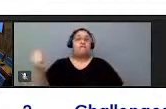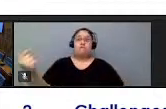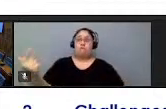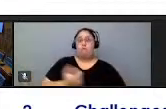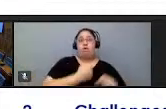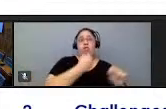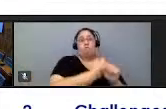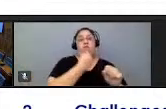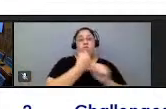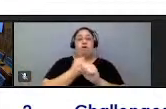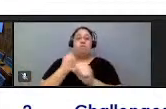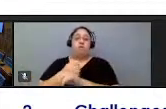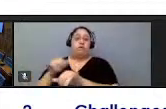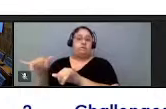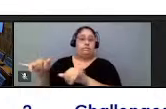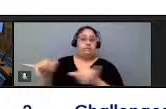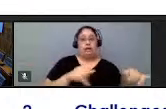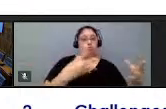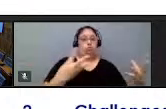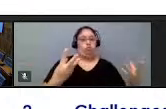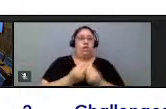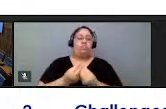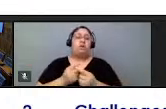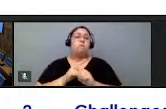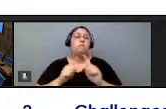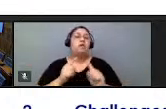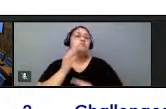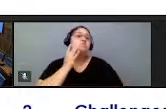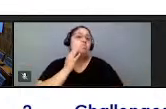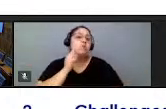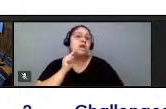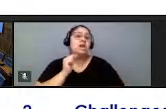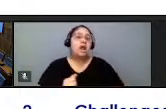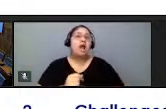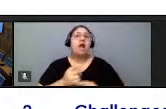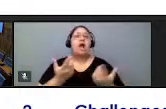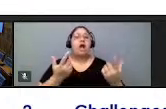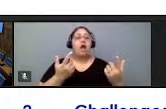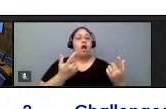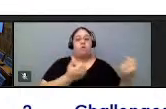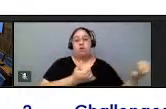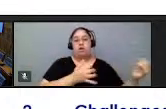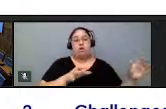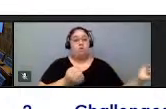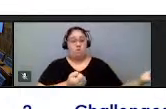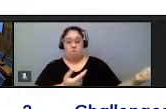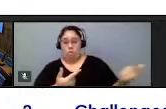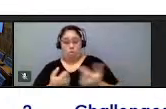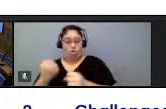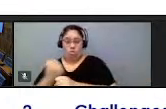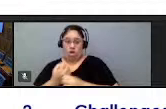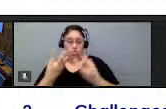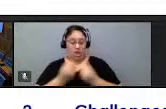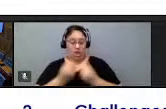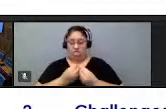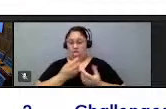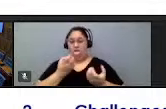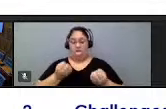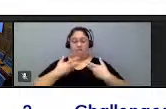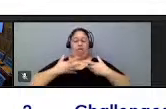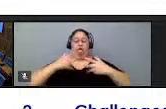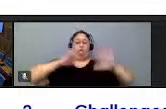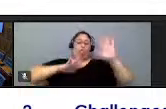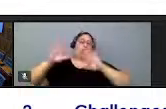work in sync but as soon as that Clockwork is disrupted and there's no management